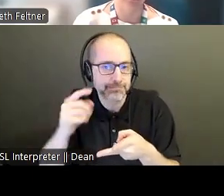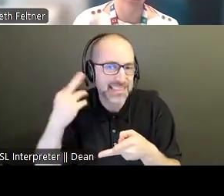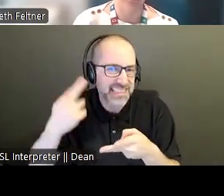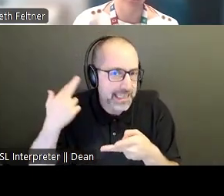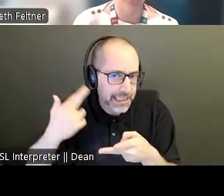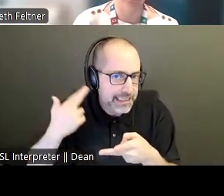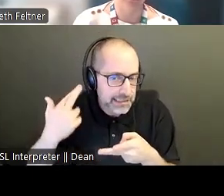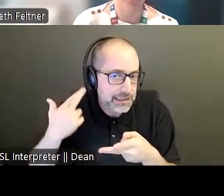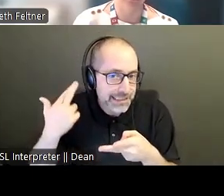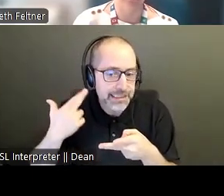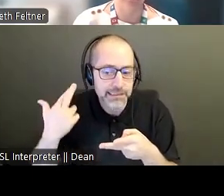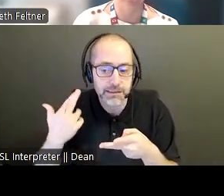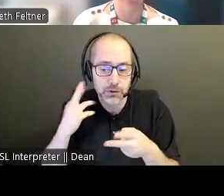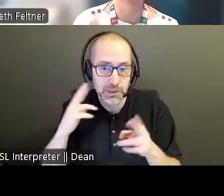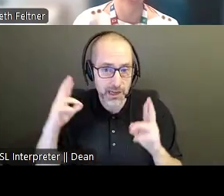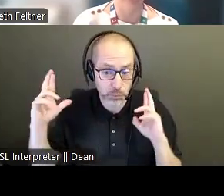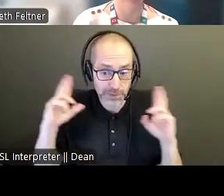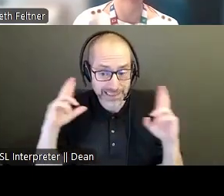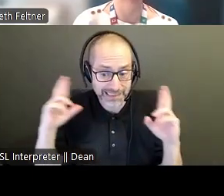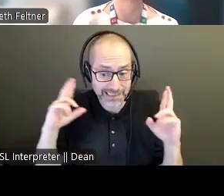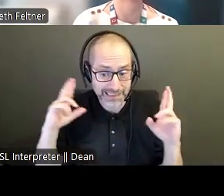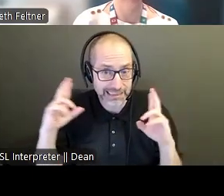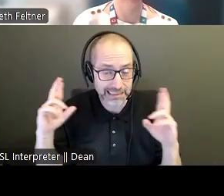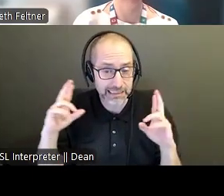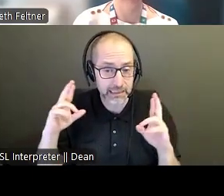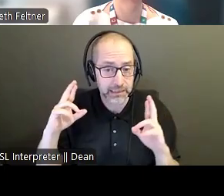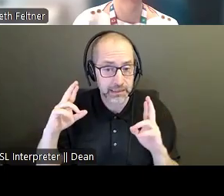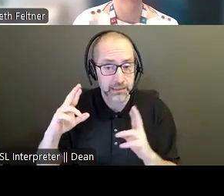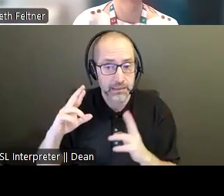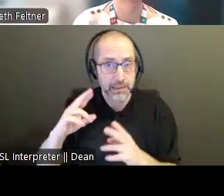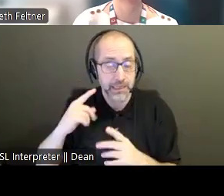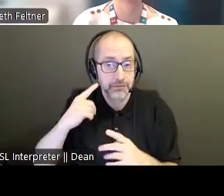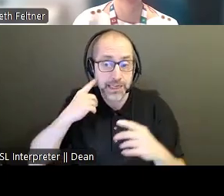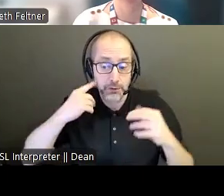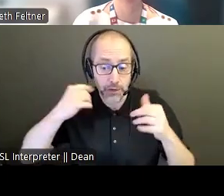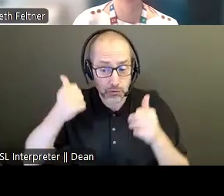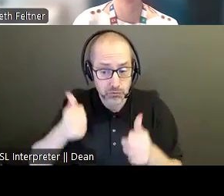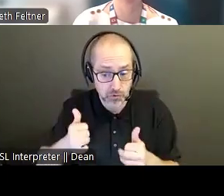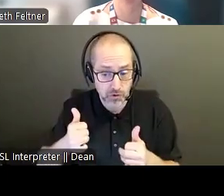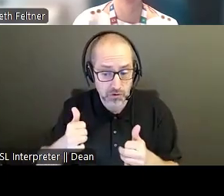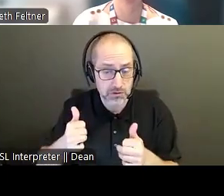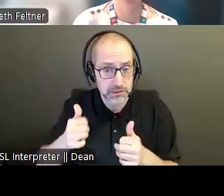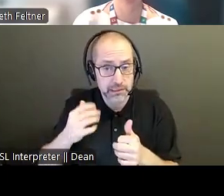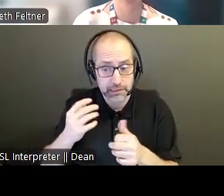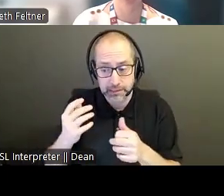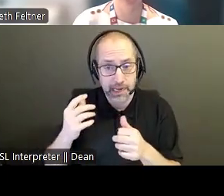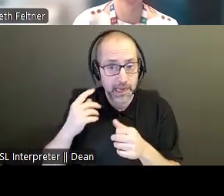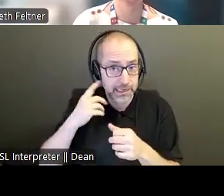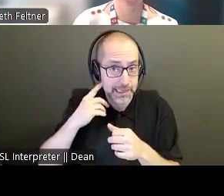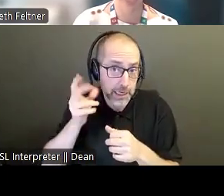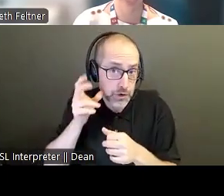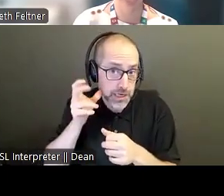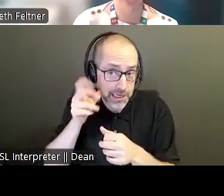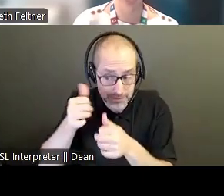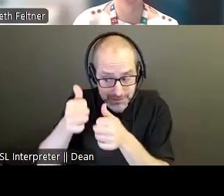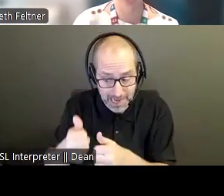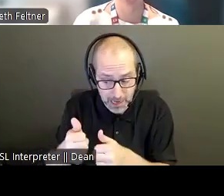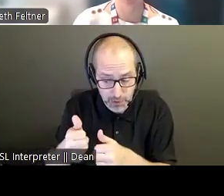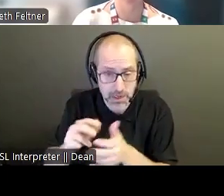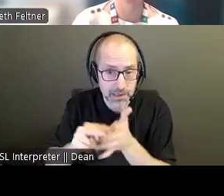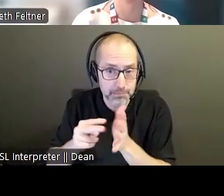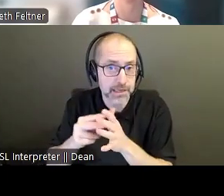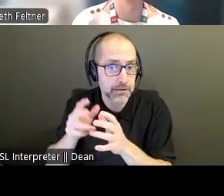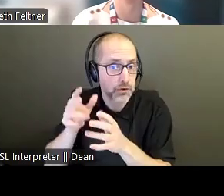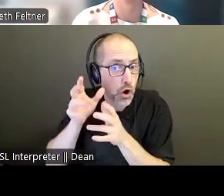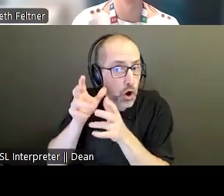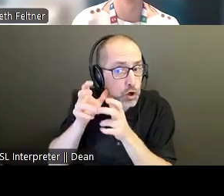the hearing is reduced, there's this damage to the peripheral auditory system. And that means there's